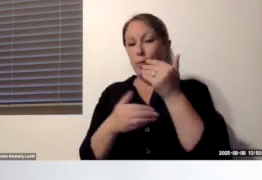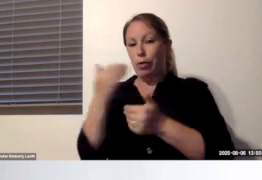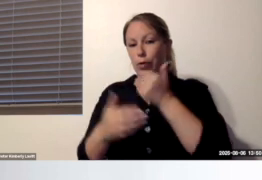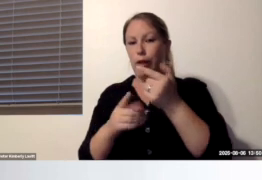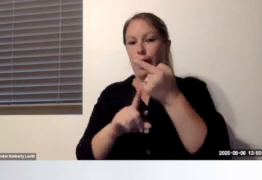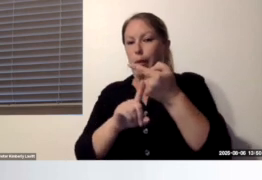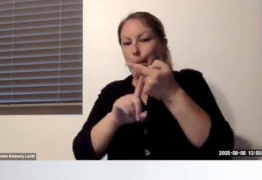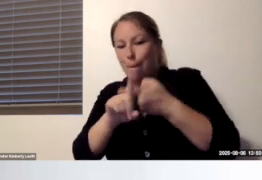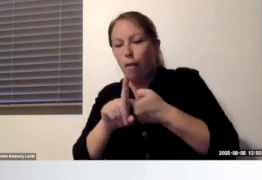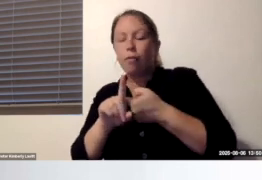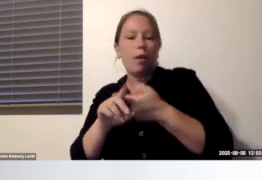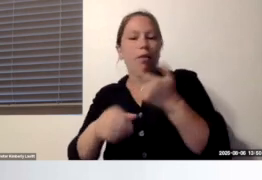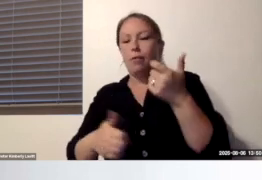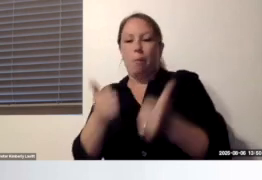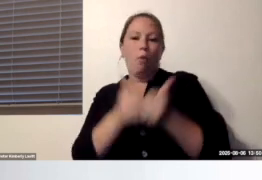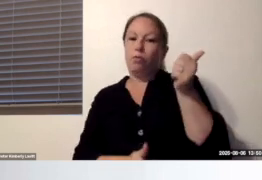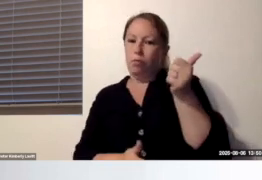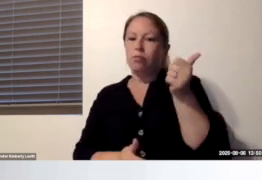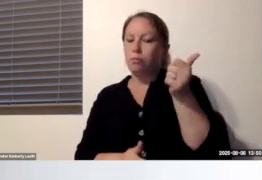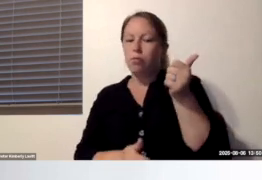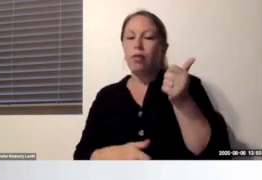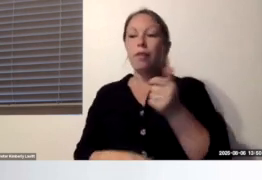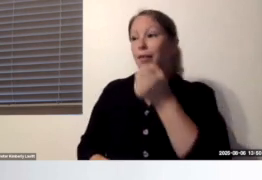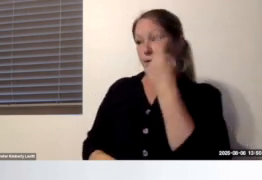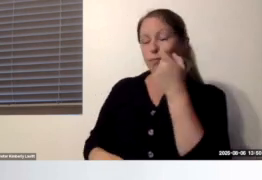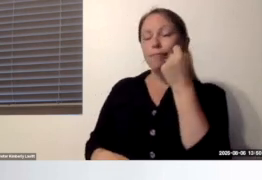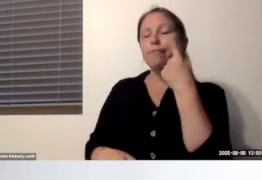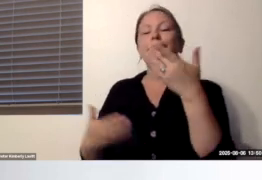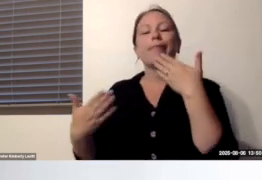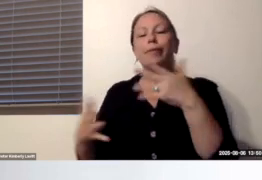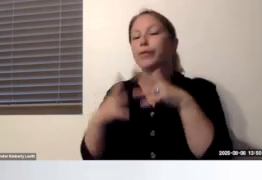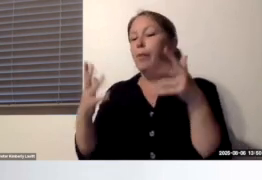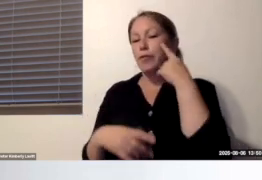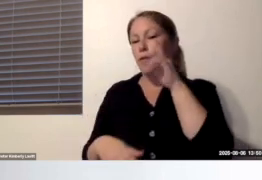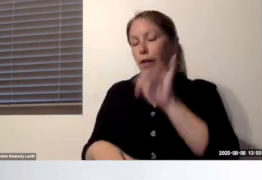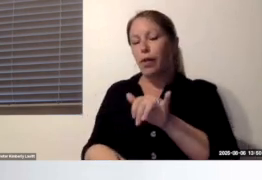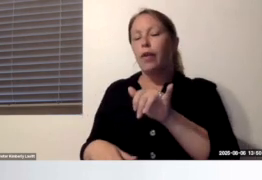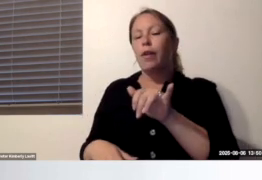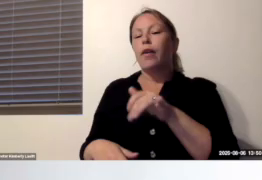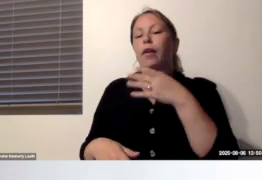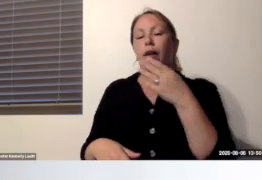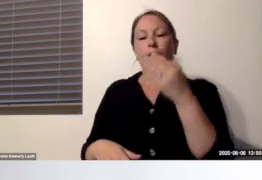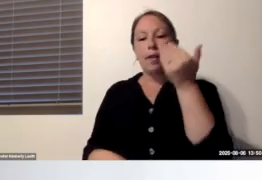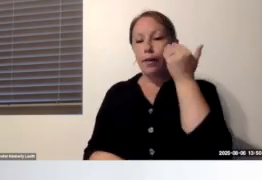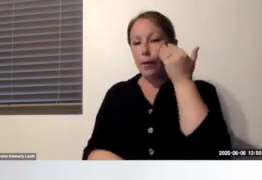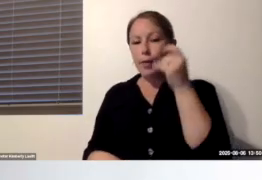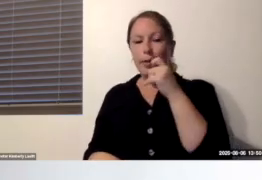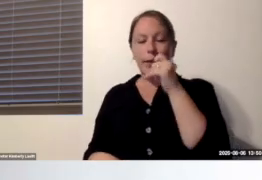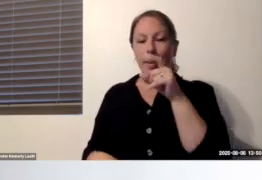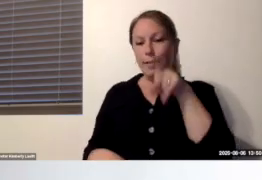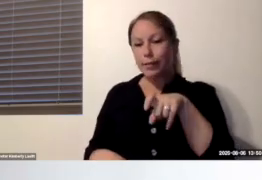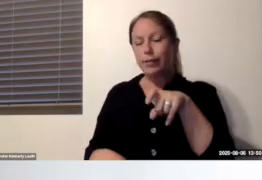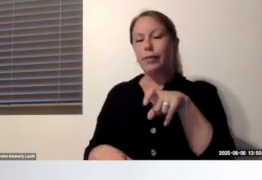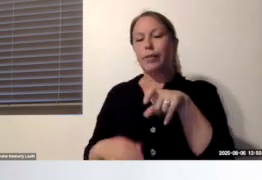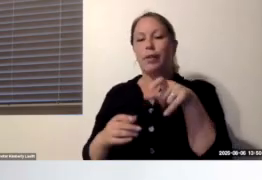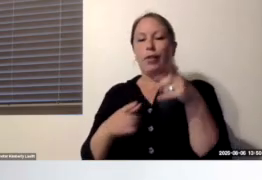month at the most, I'd bet. Understood. Thank you so much for that. And I know it's not necessarily in the control of